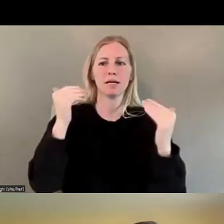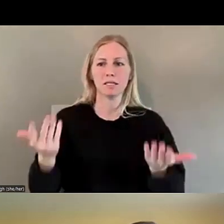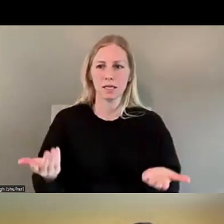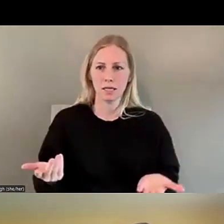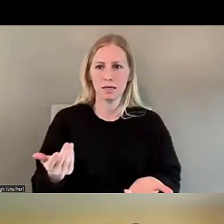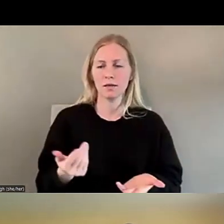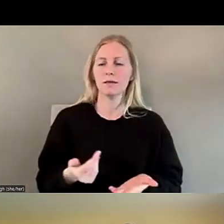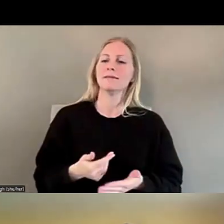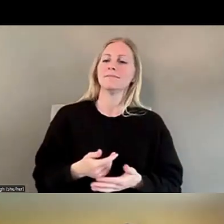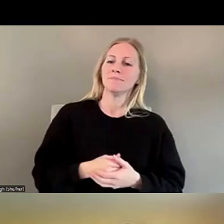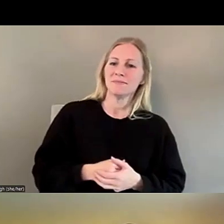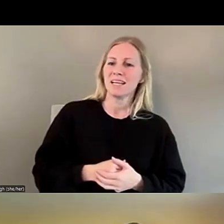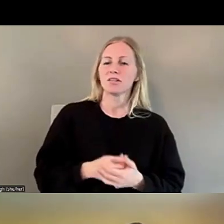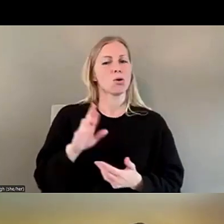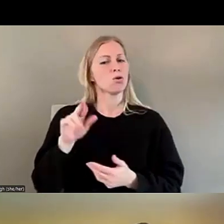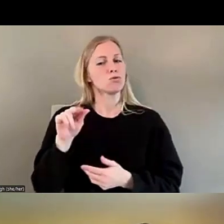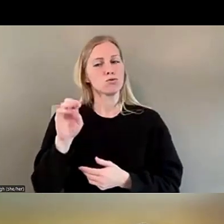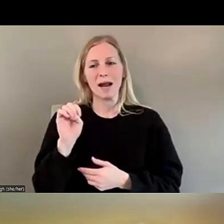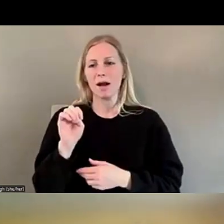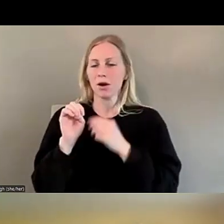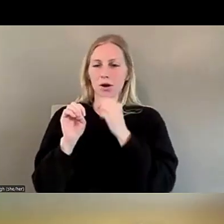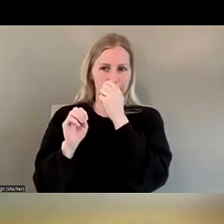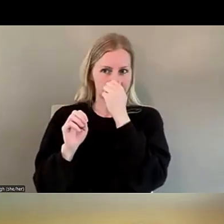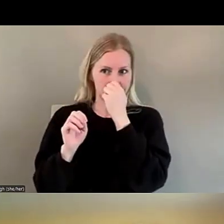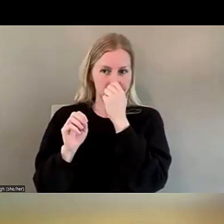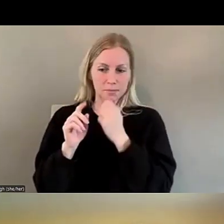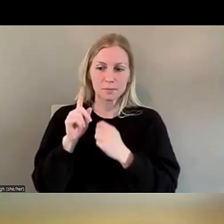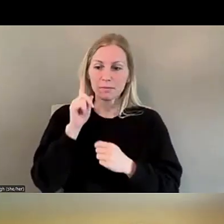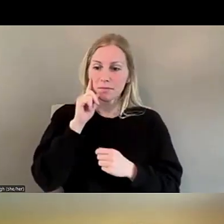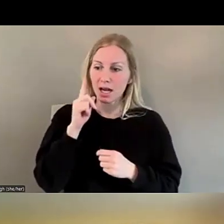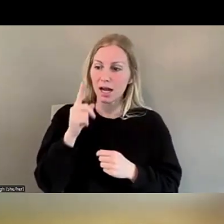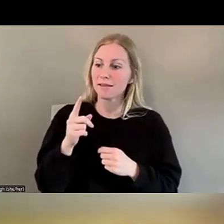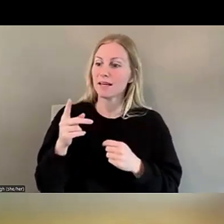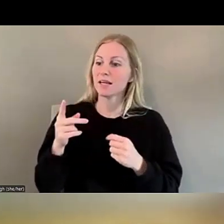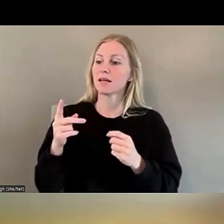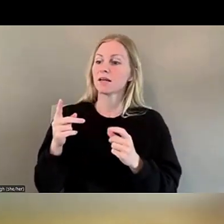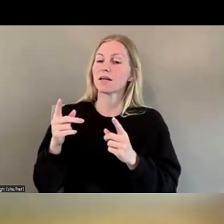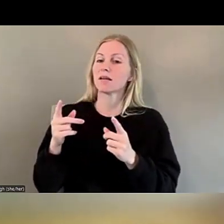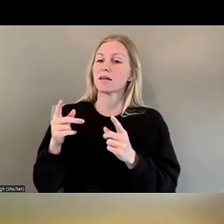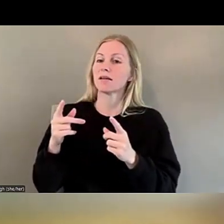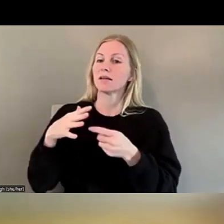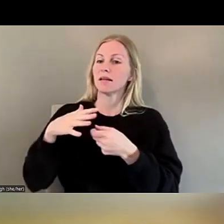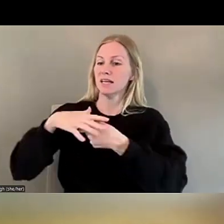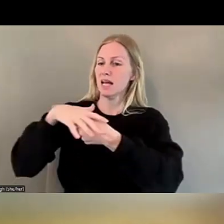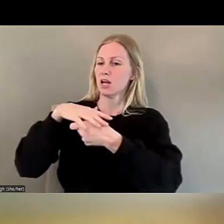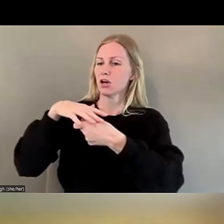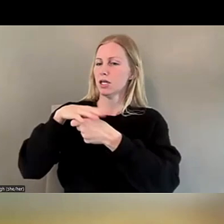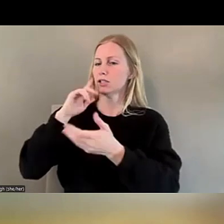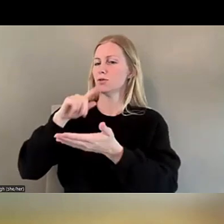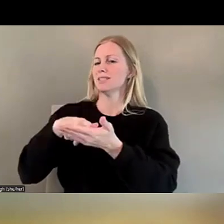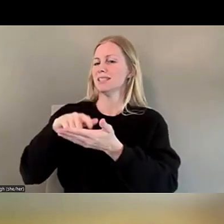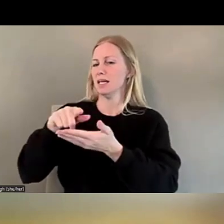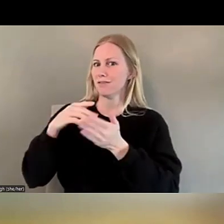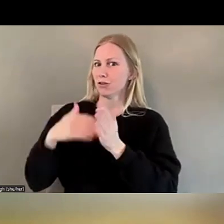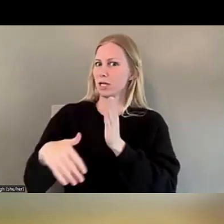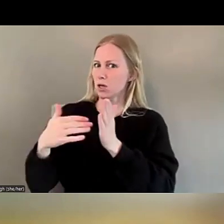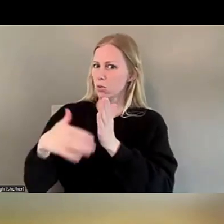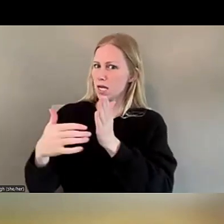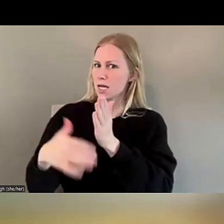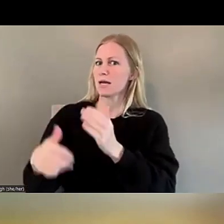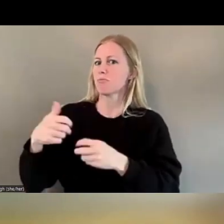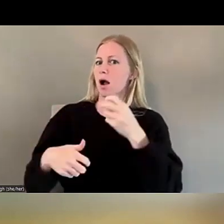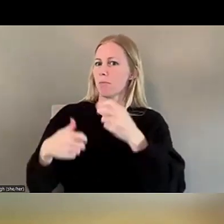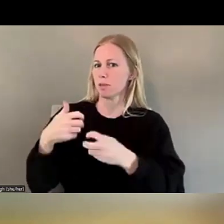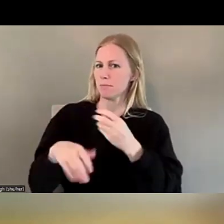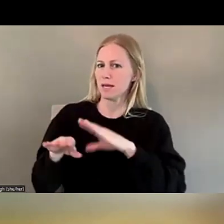that I think in places where you're seeing frequent problem behaviors that are